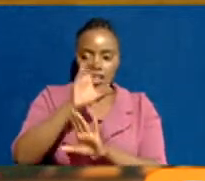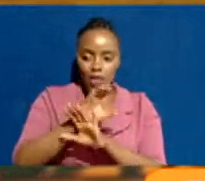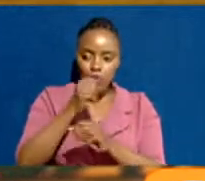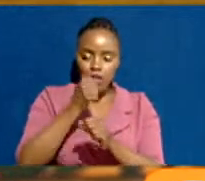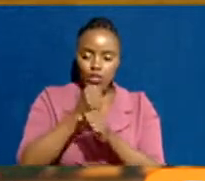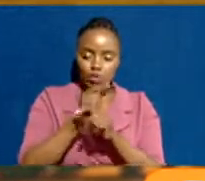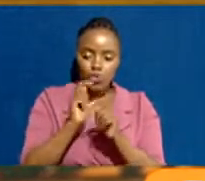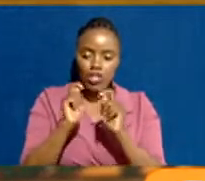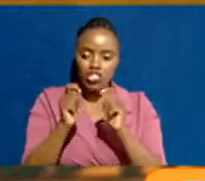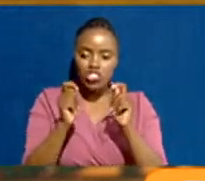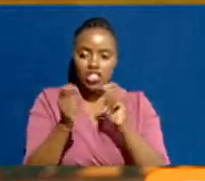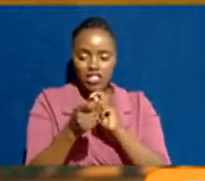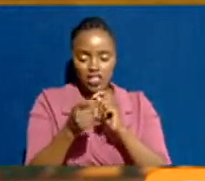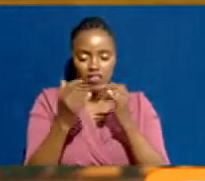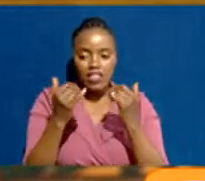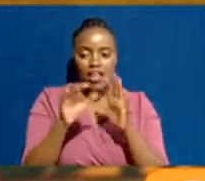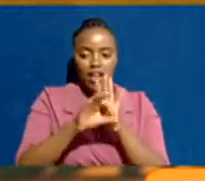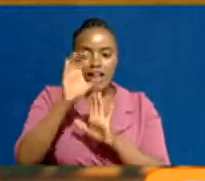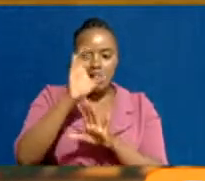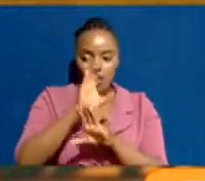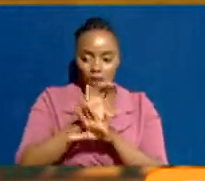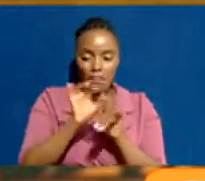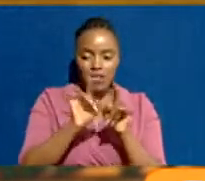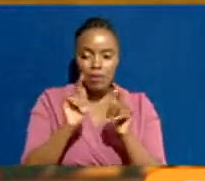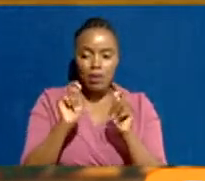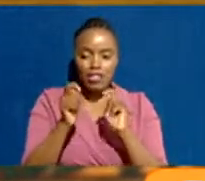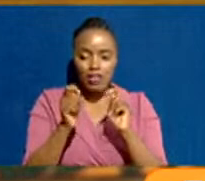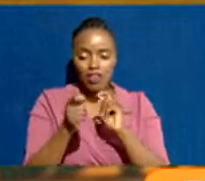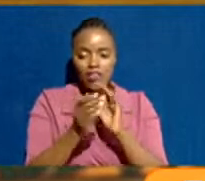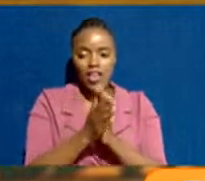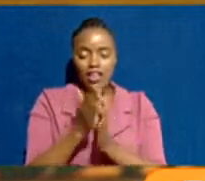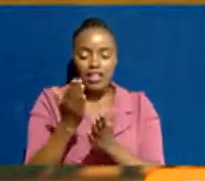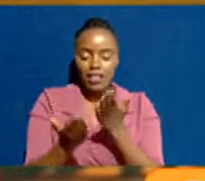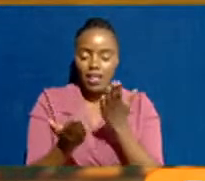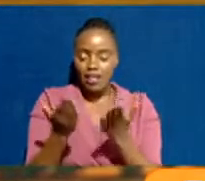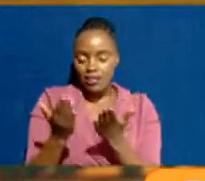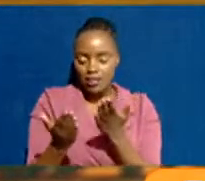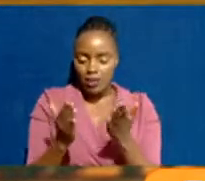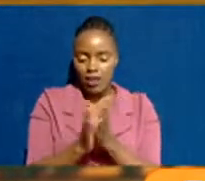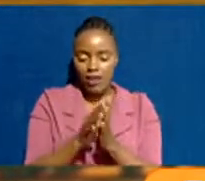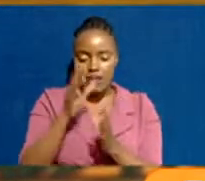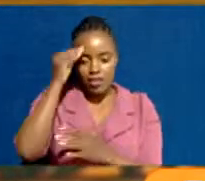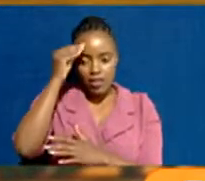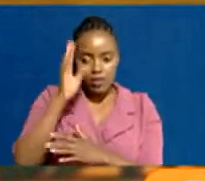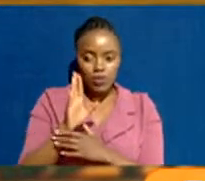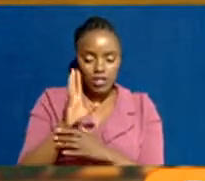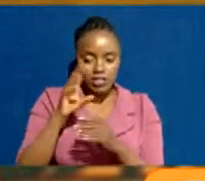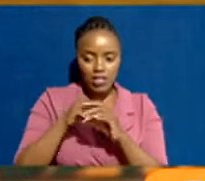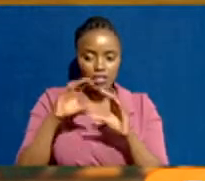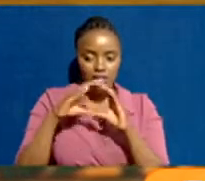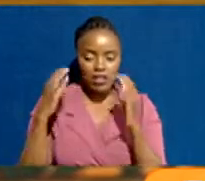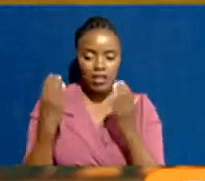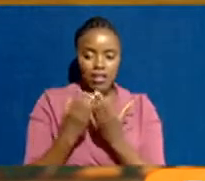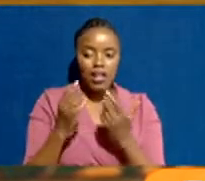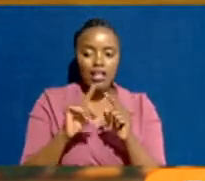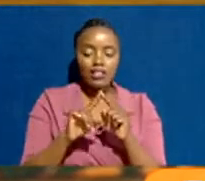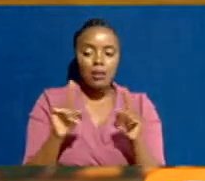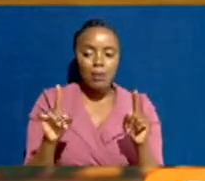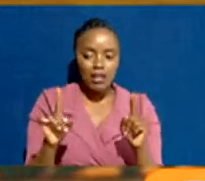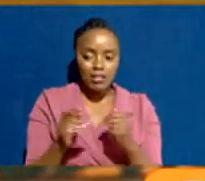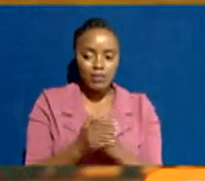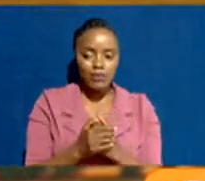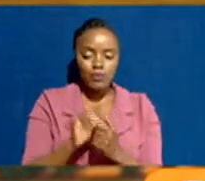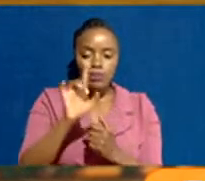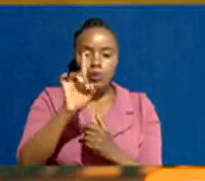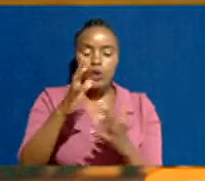formative evaluation of the curriculum, just like we have formative assessment or evaluation of the learners in class. But